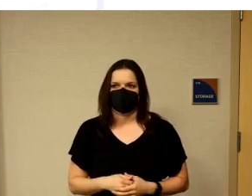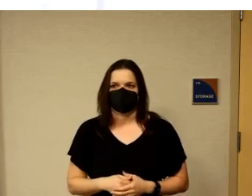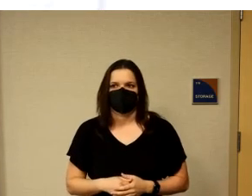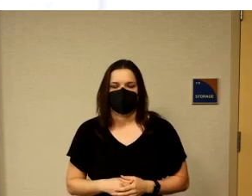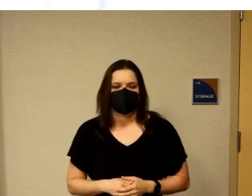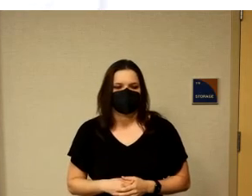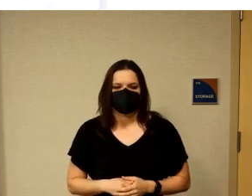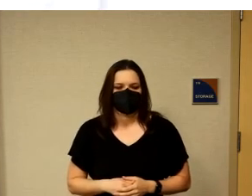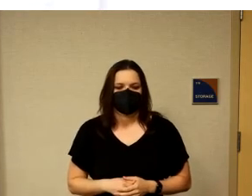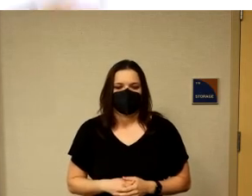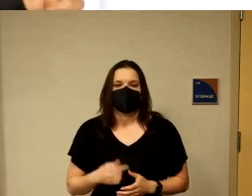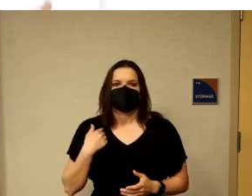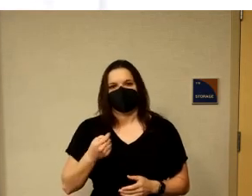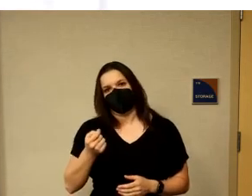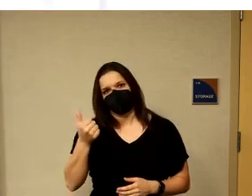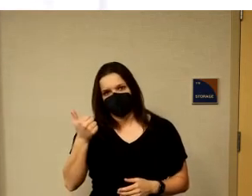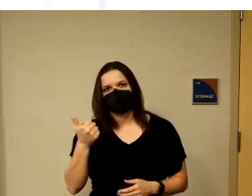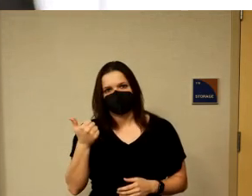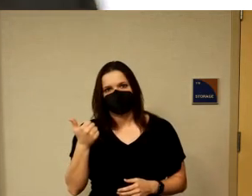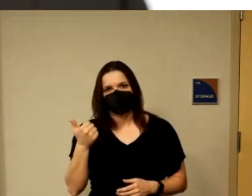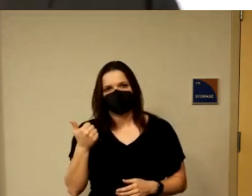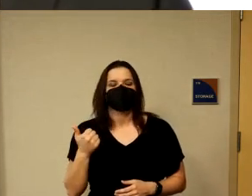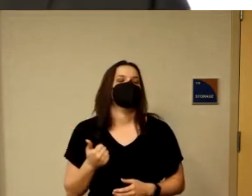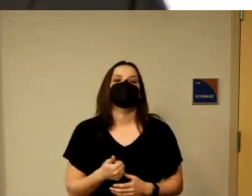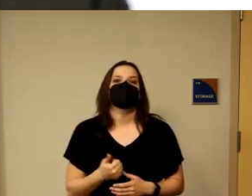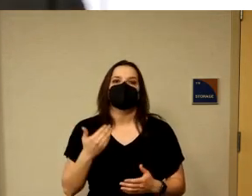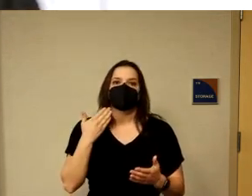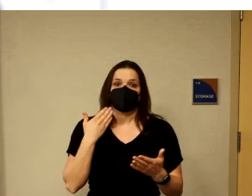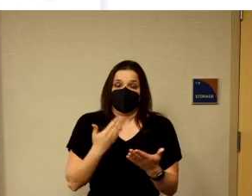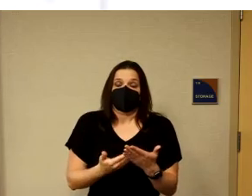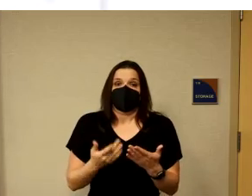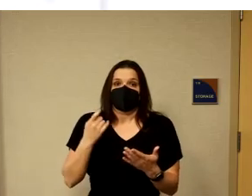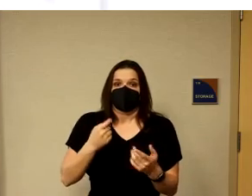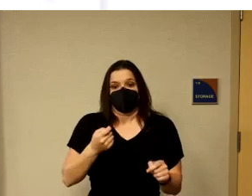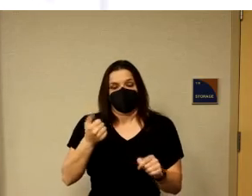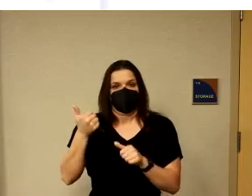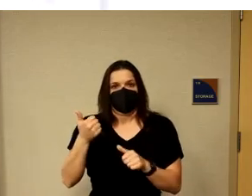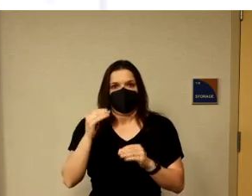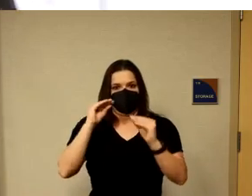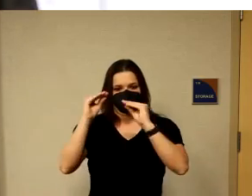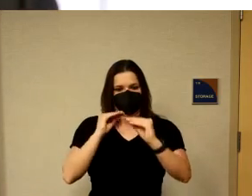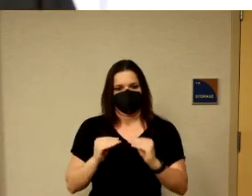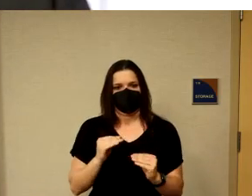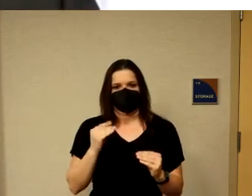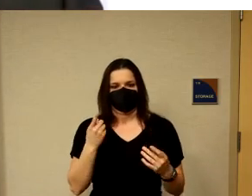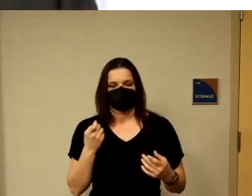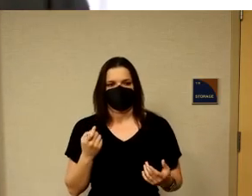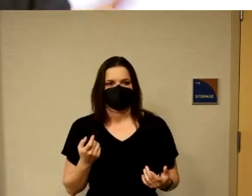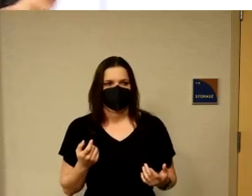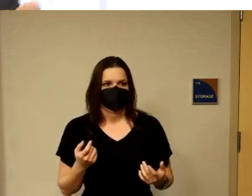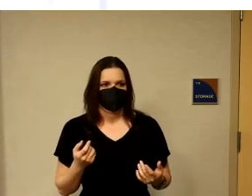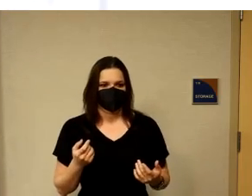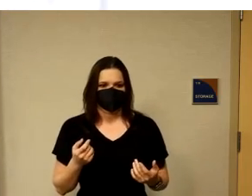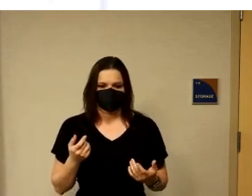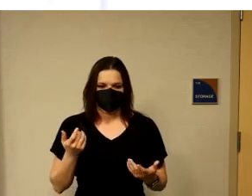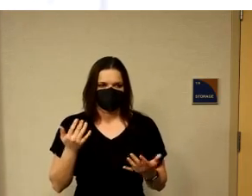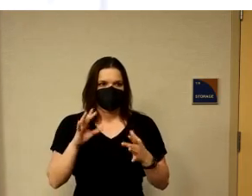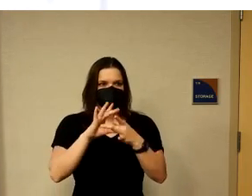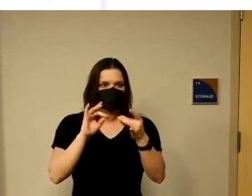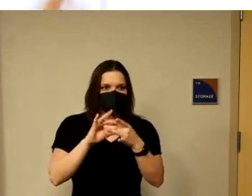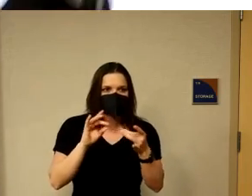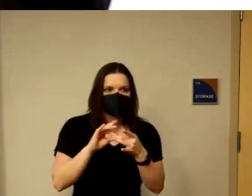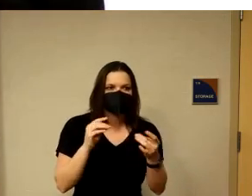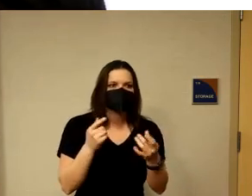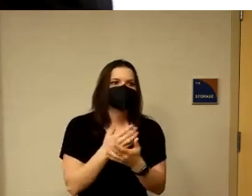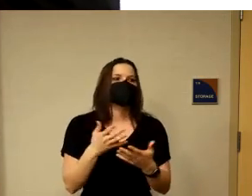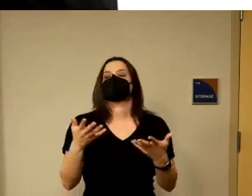got to get rid of that. And it's a good thing I got rid of it and we fixed it, because based on the comments you